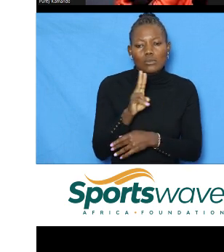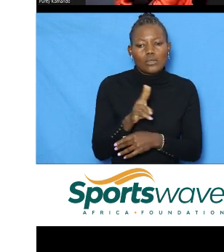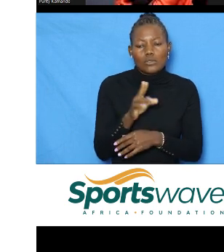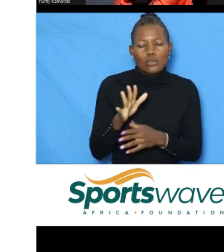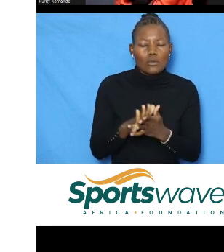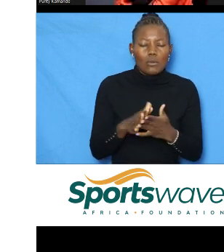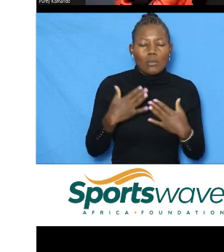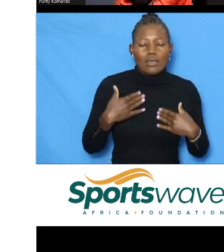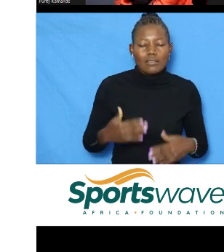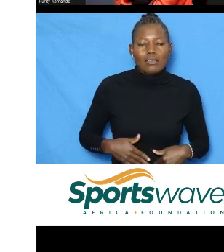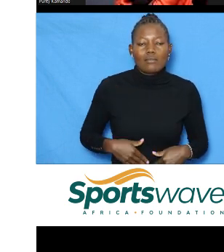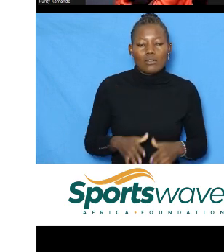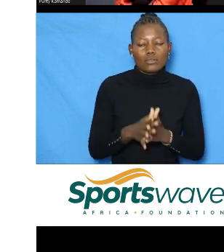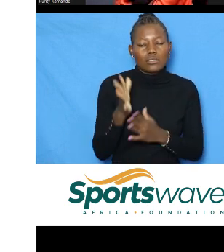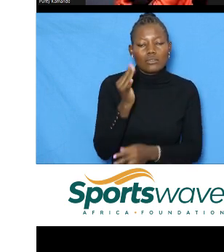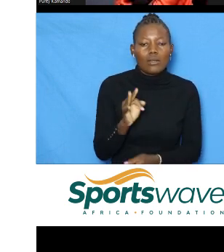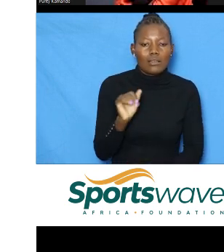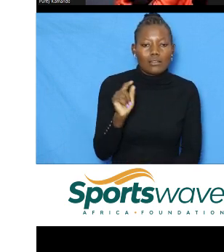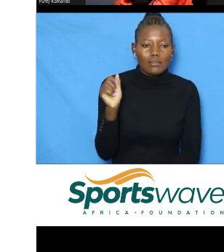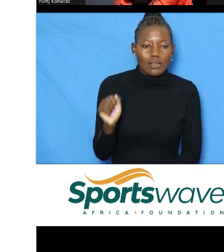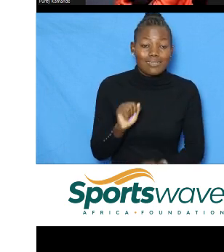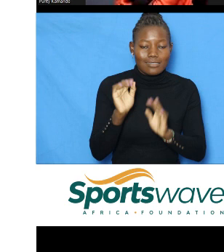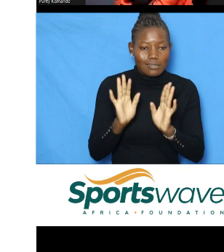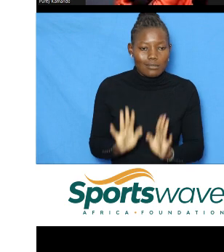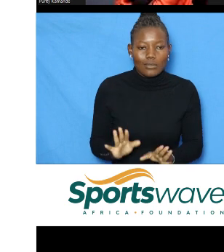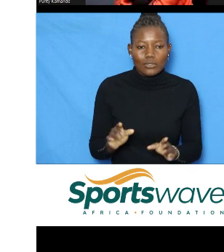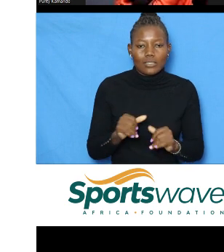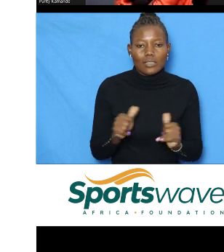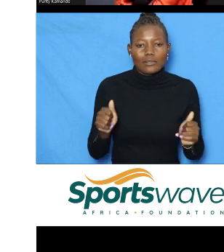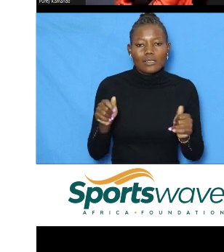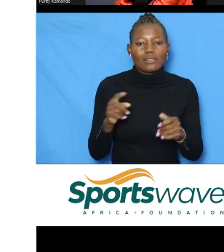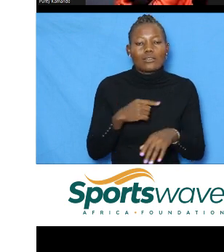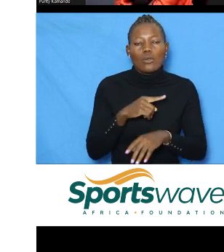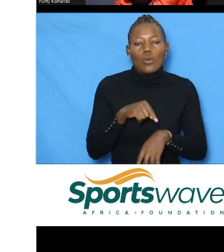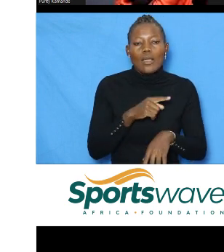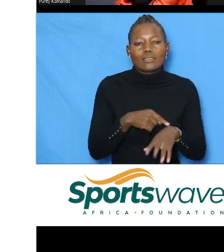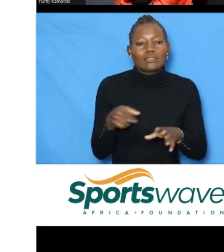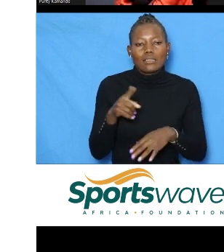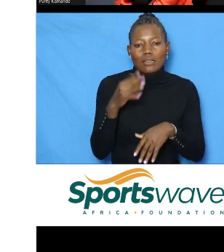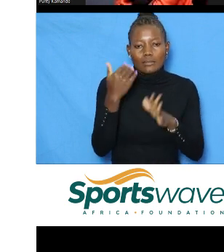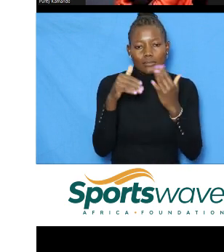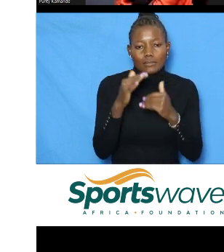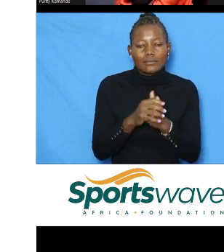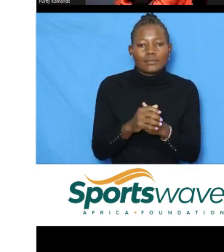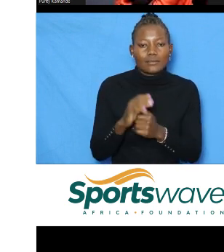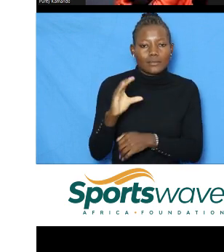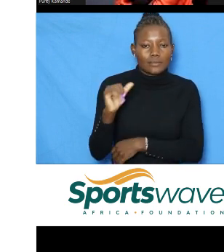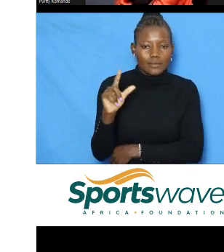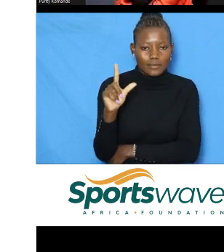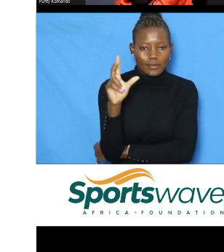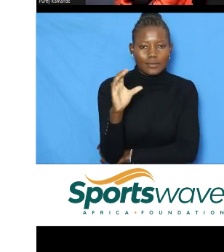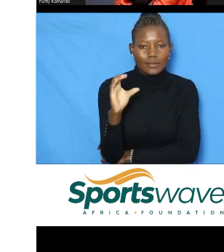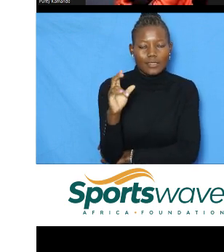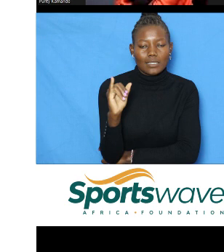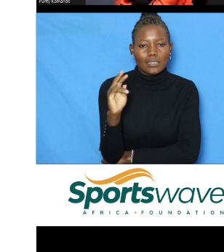absence of fat. So fat is a very important nutrient as well when it comes to performance. Calcium for optimum bone